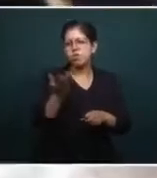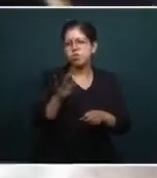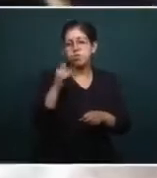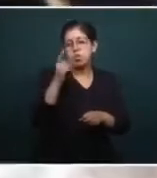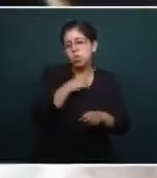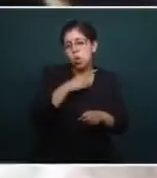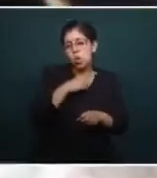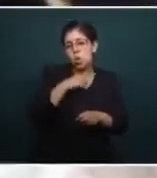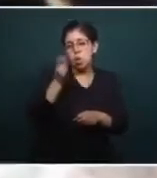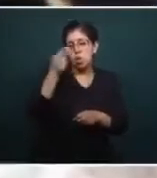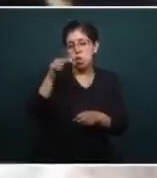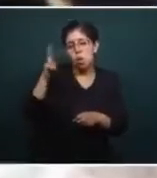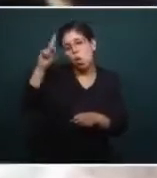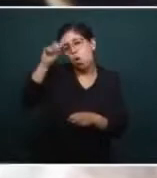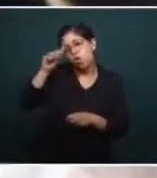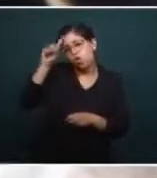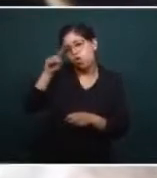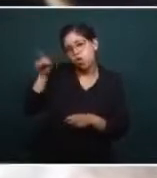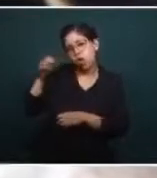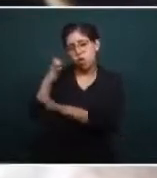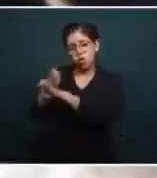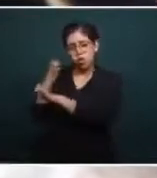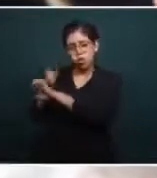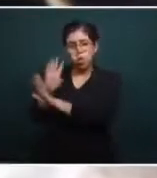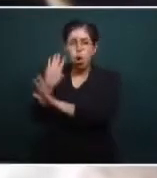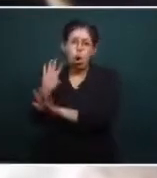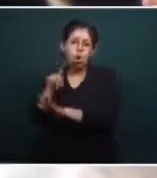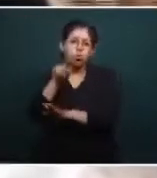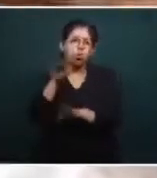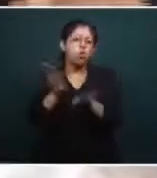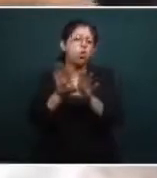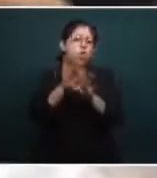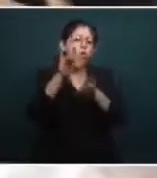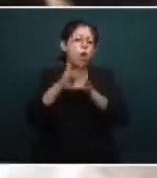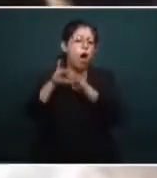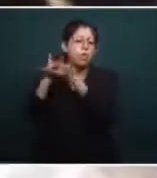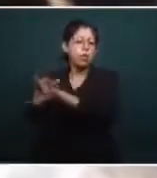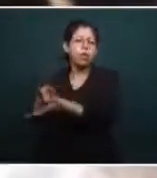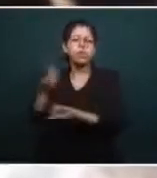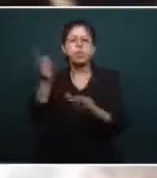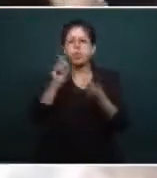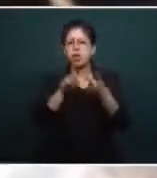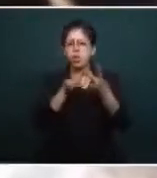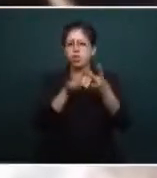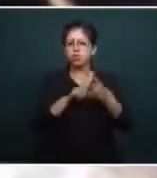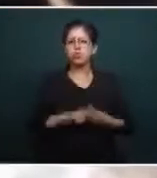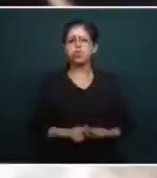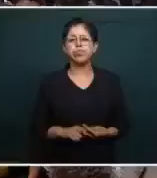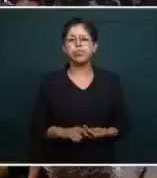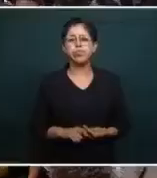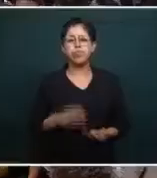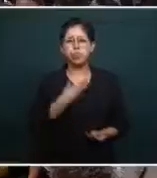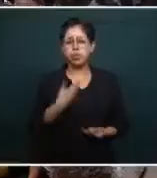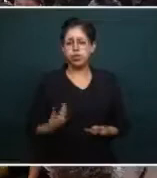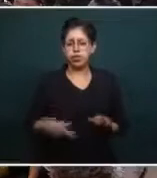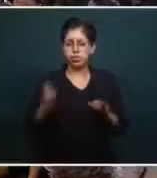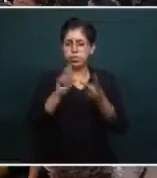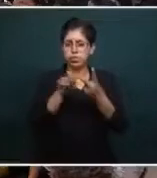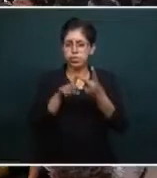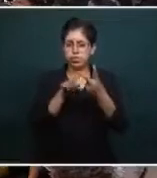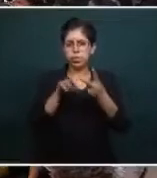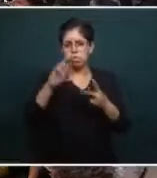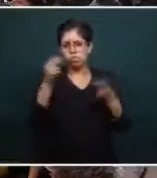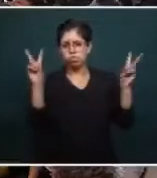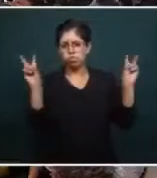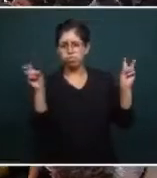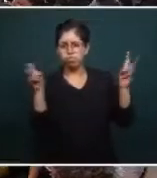take exhorto que se that hace would al exhort gobierno de los the Estados government of the Unidos, eso es United por una States parte. on one part, and on the other part,